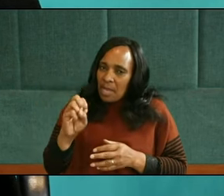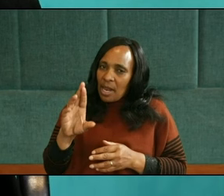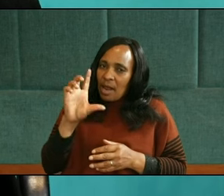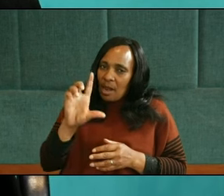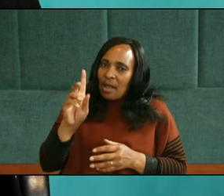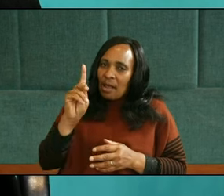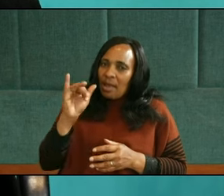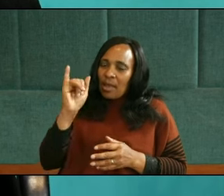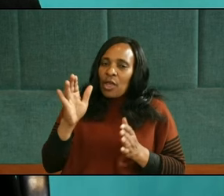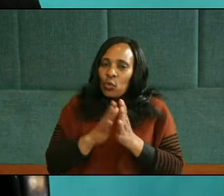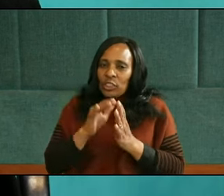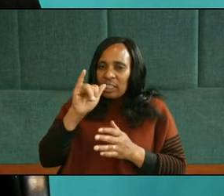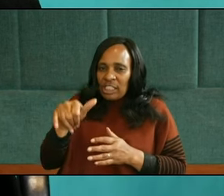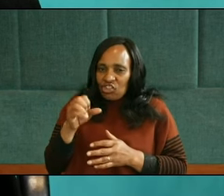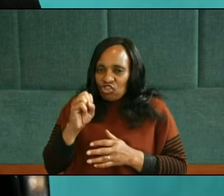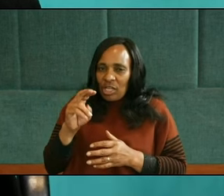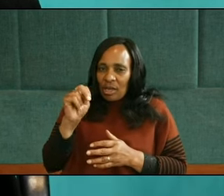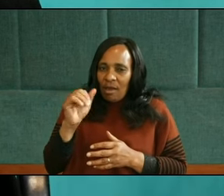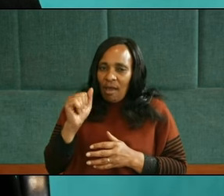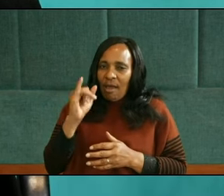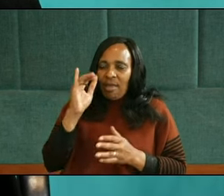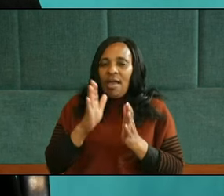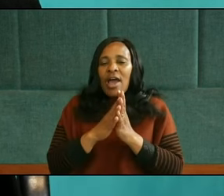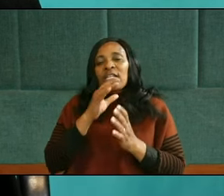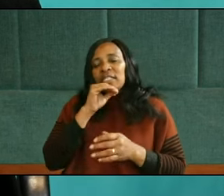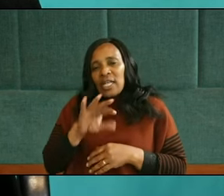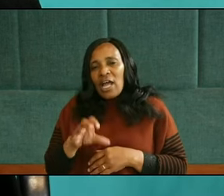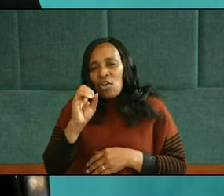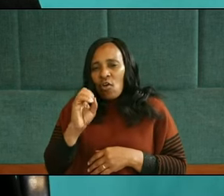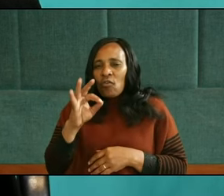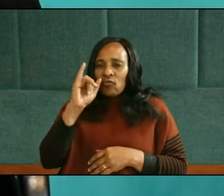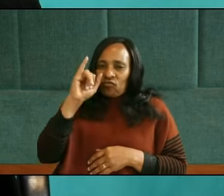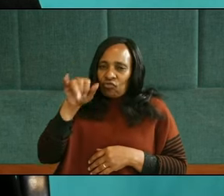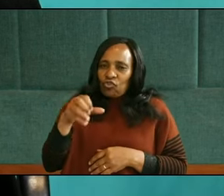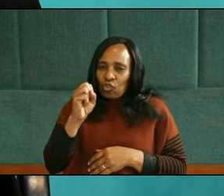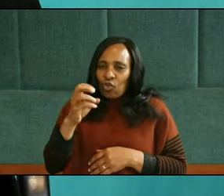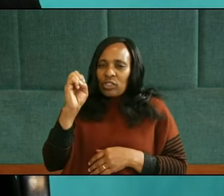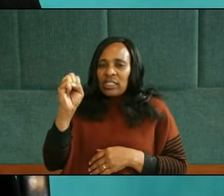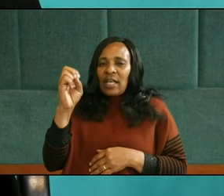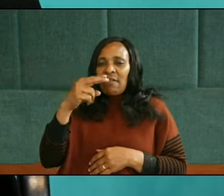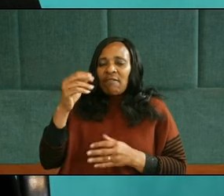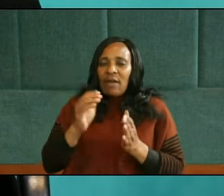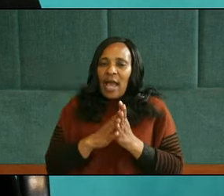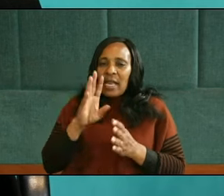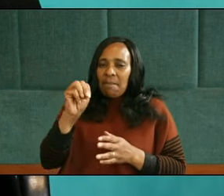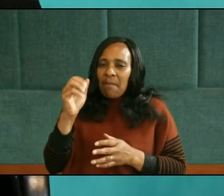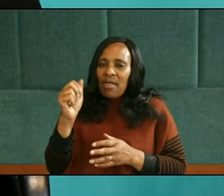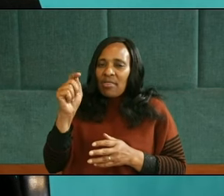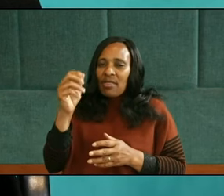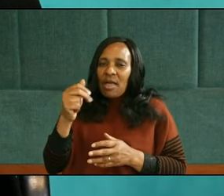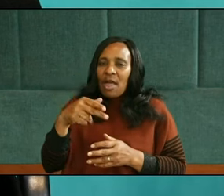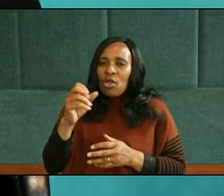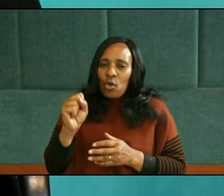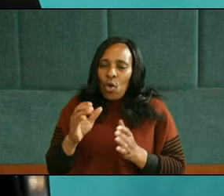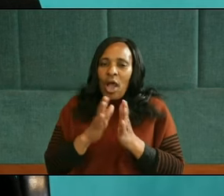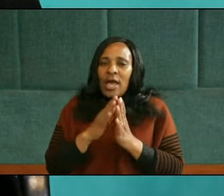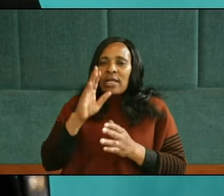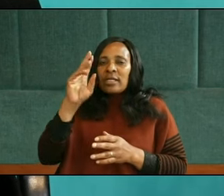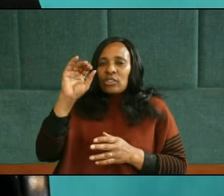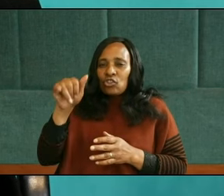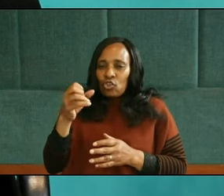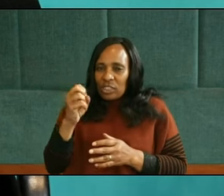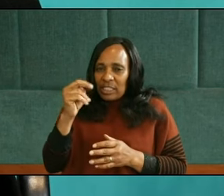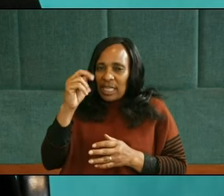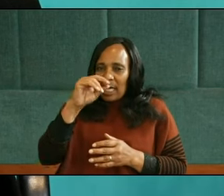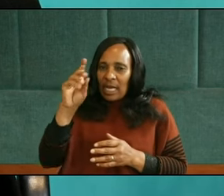son of Janai, the son of Joseph, the son of Matthias, the son of Amos, the son of Nahum, who